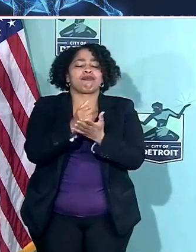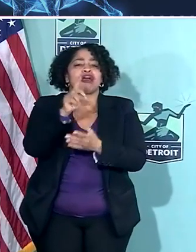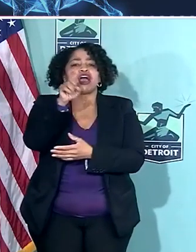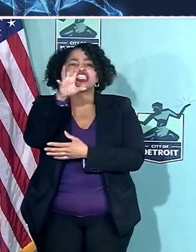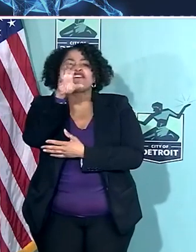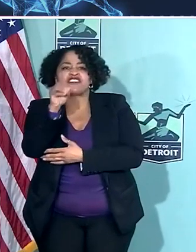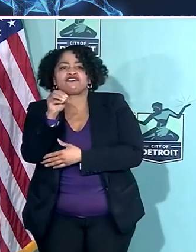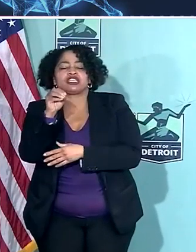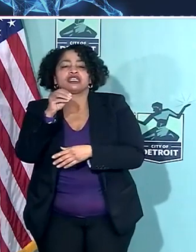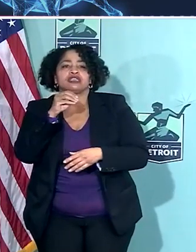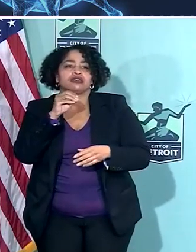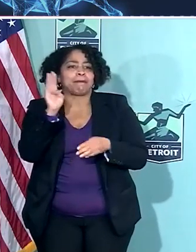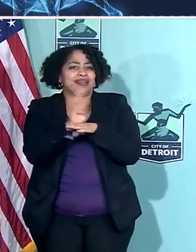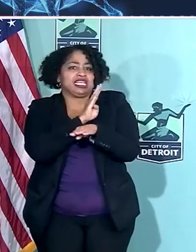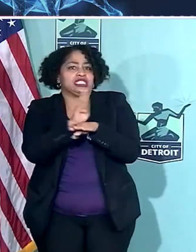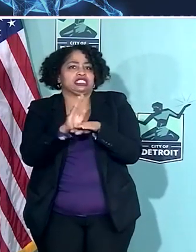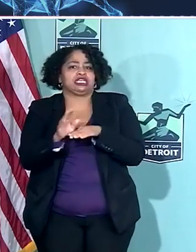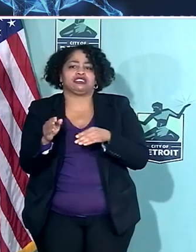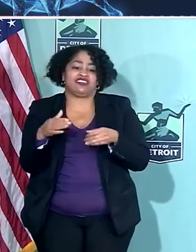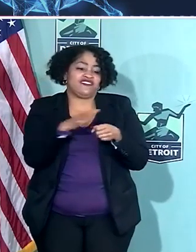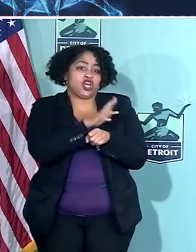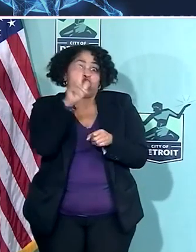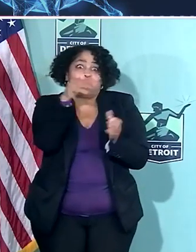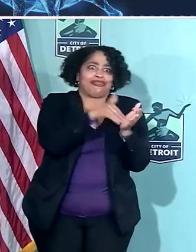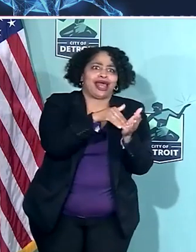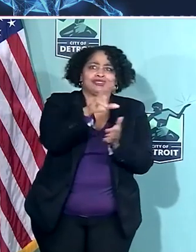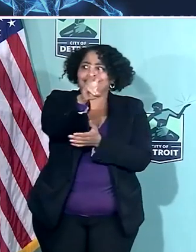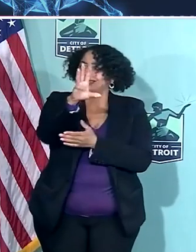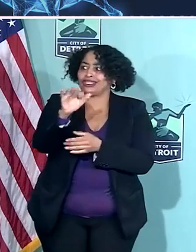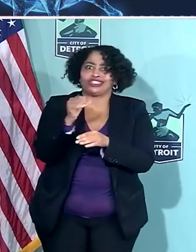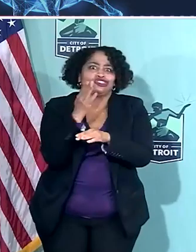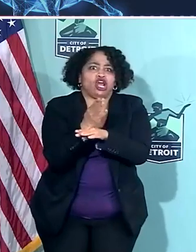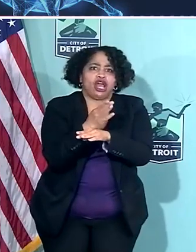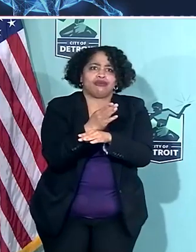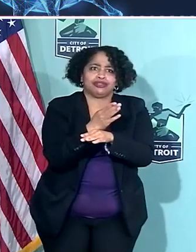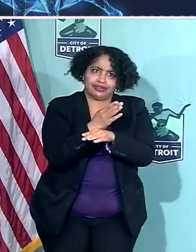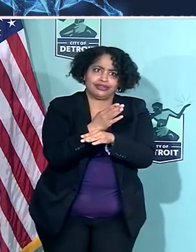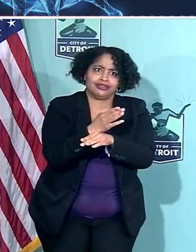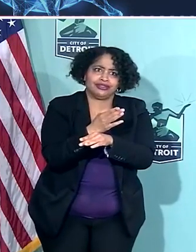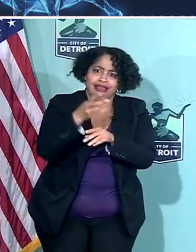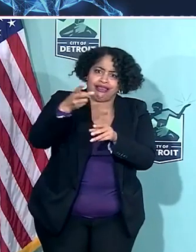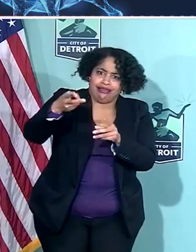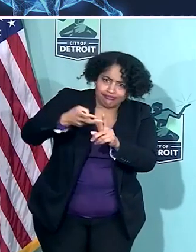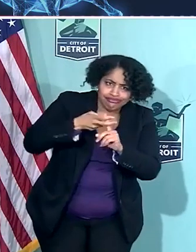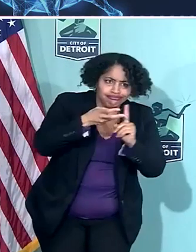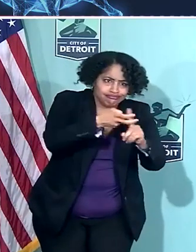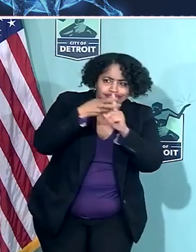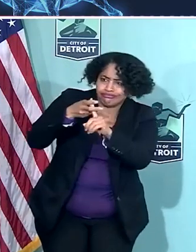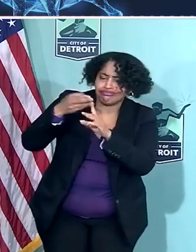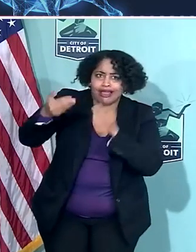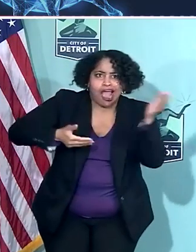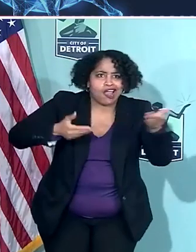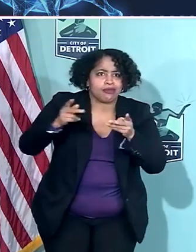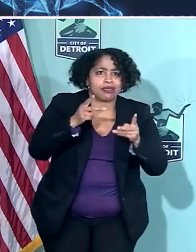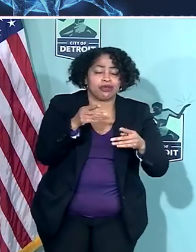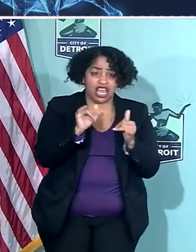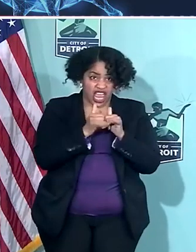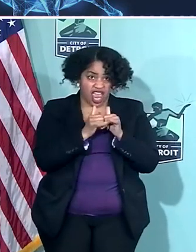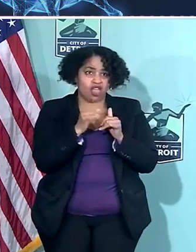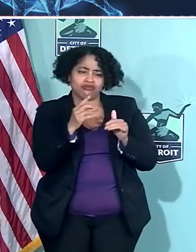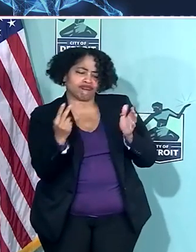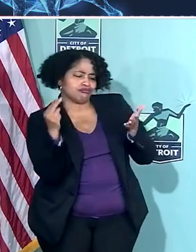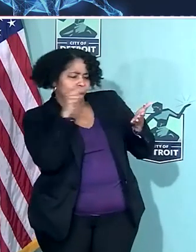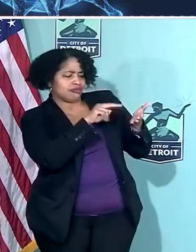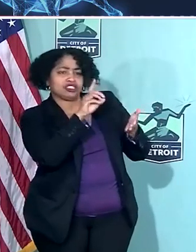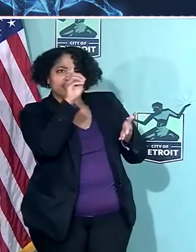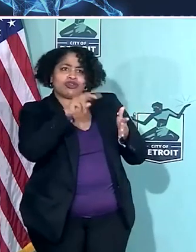150 employers fill more than 3,600 jobs. So for more information on Detroit at Work, you just have to go to the